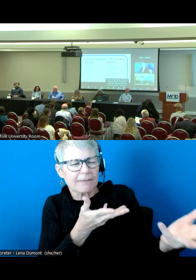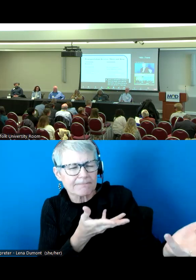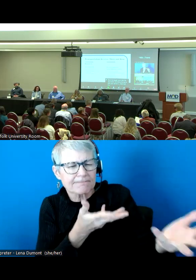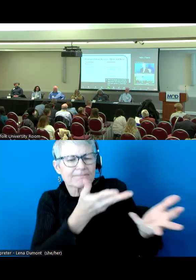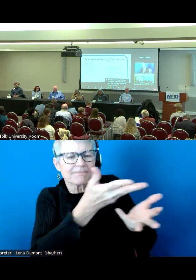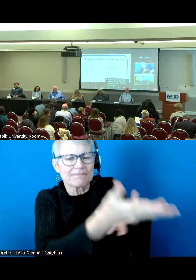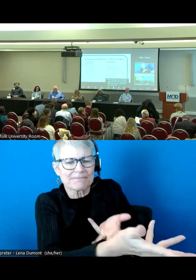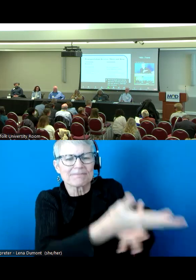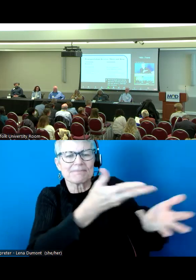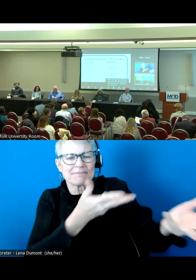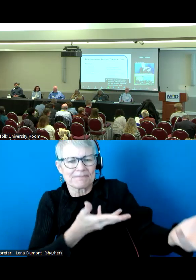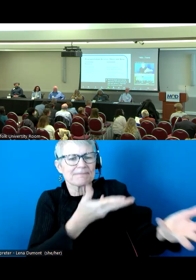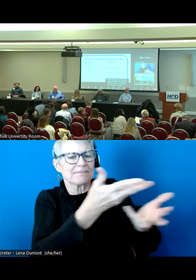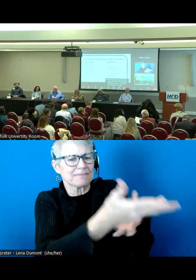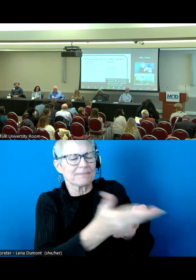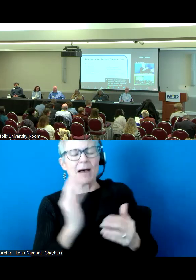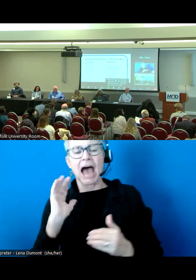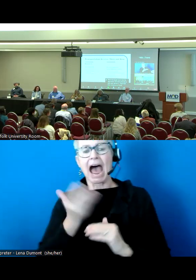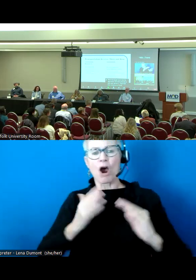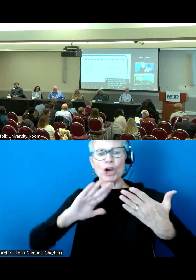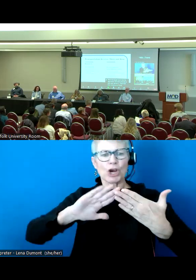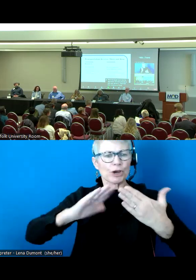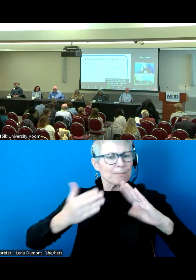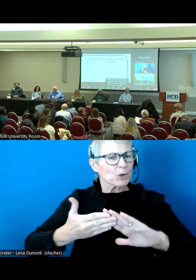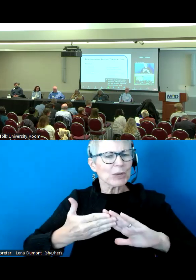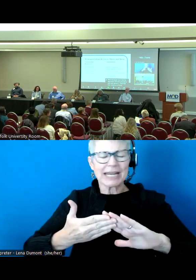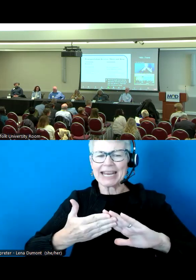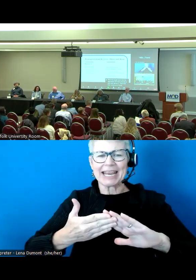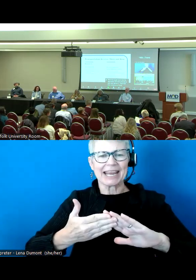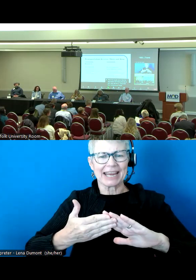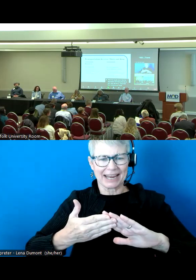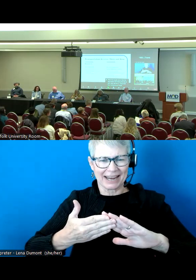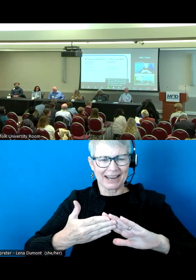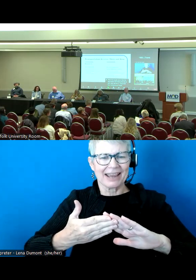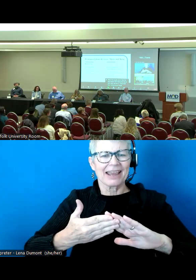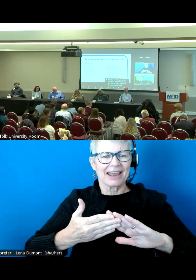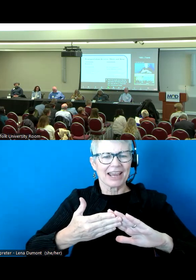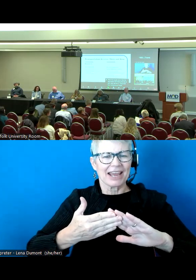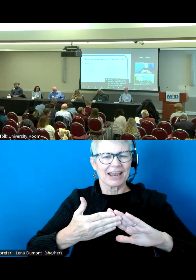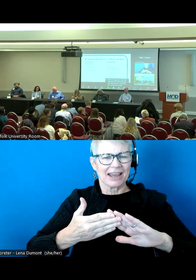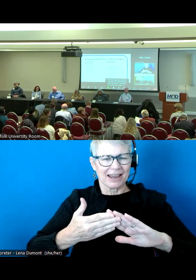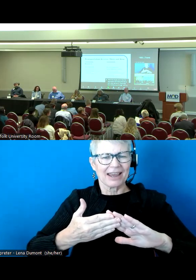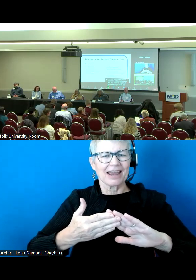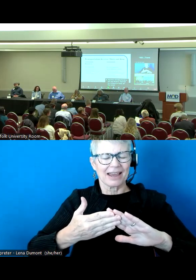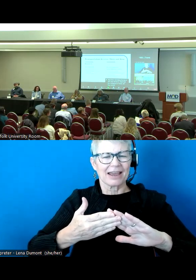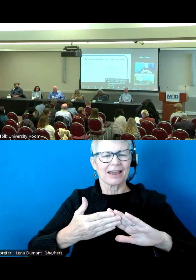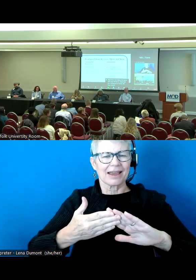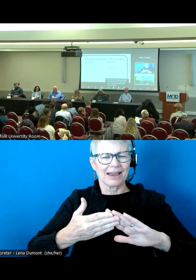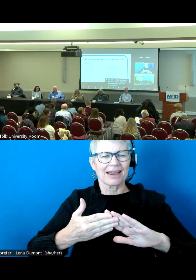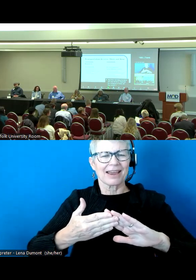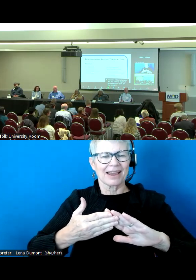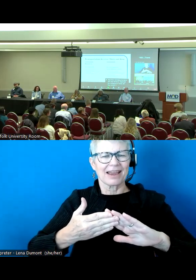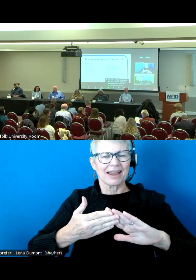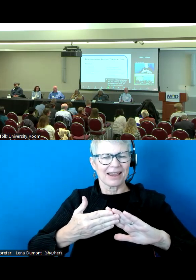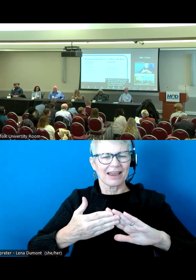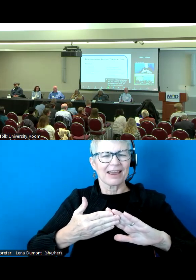some that wanted to be very radical and they wanted to dismantle the MBTA